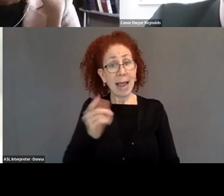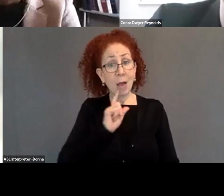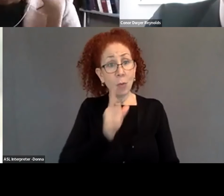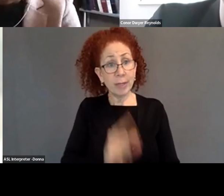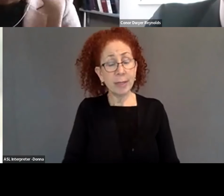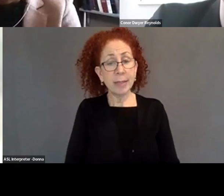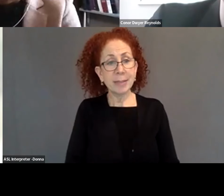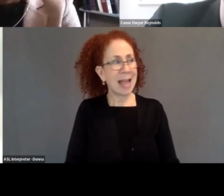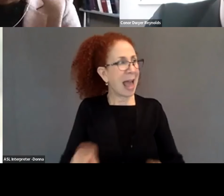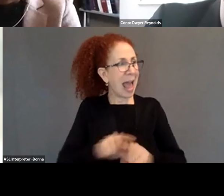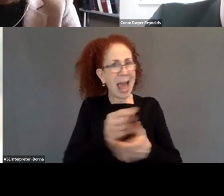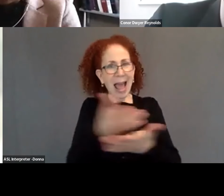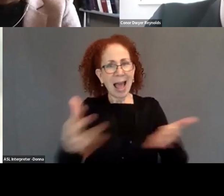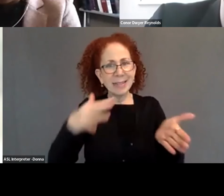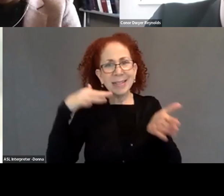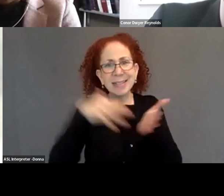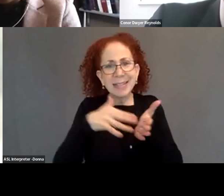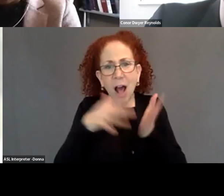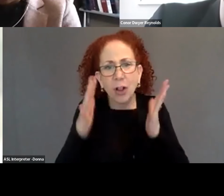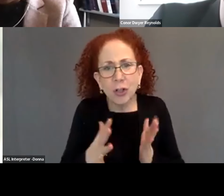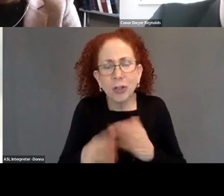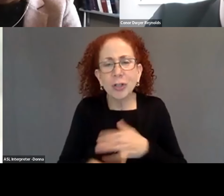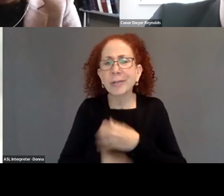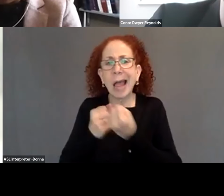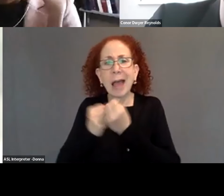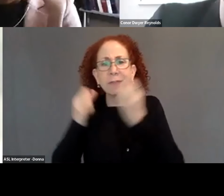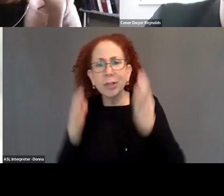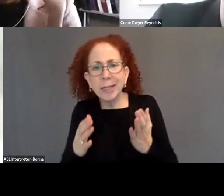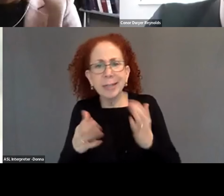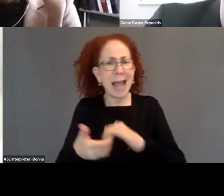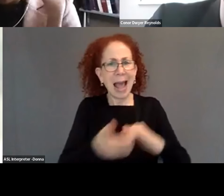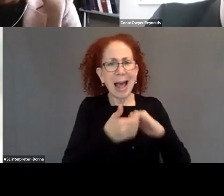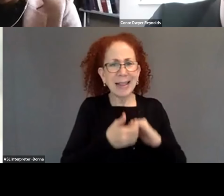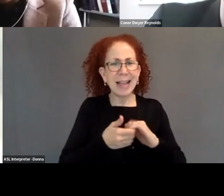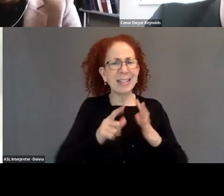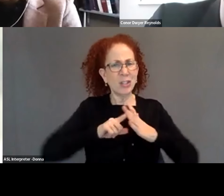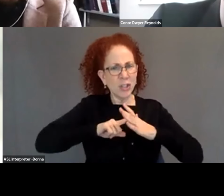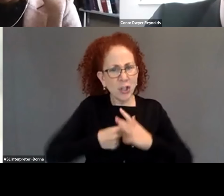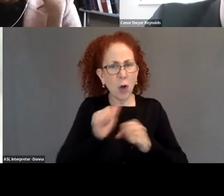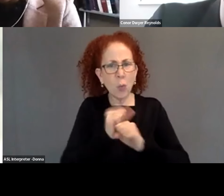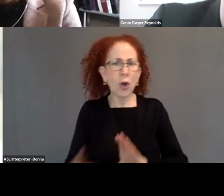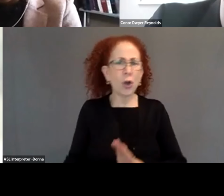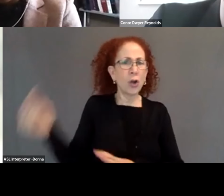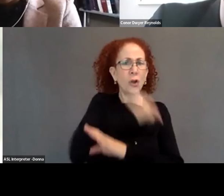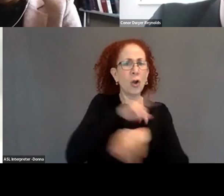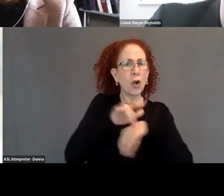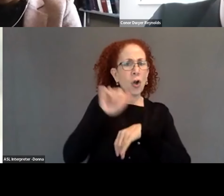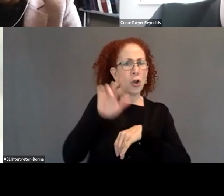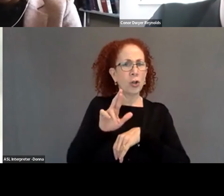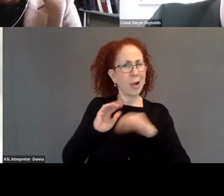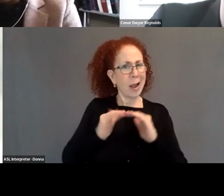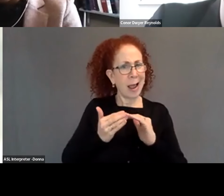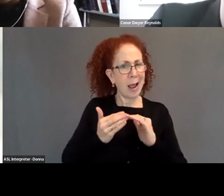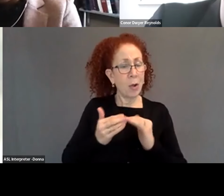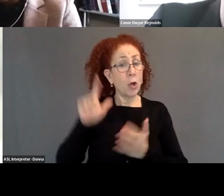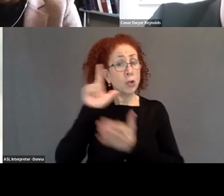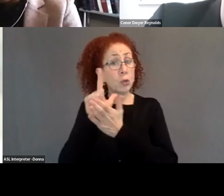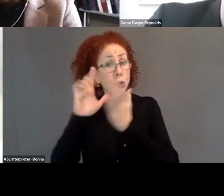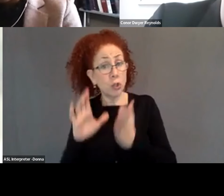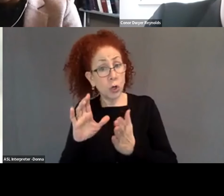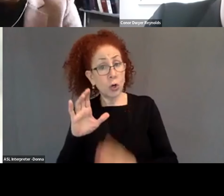as scholars, advocates, and allies begin this work earlier so that attorneys, clerks,